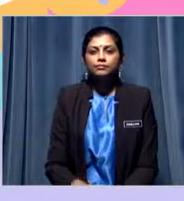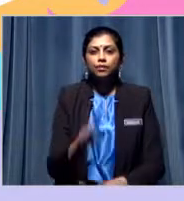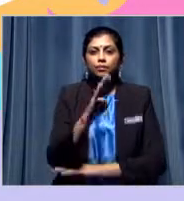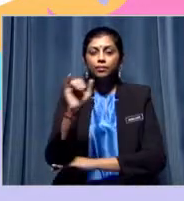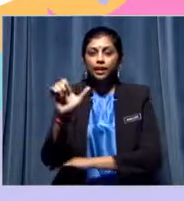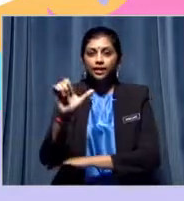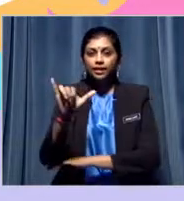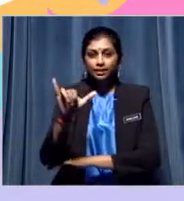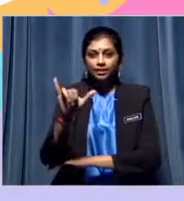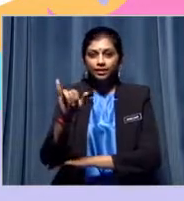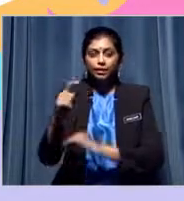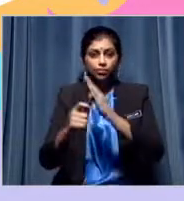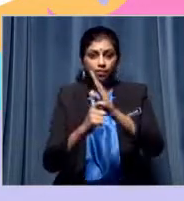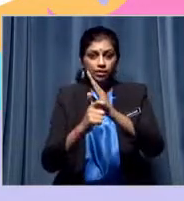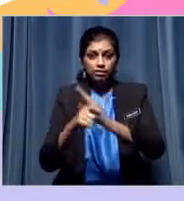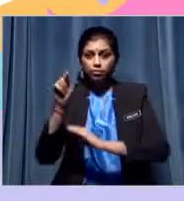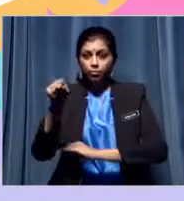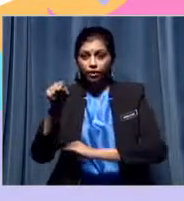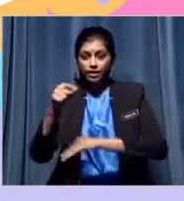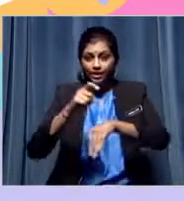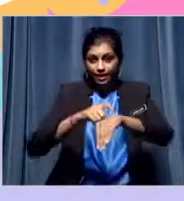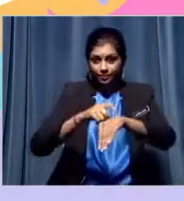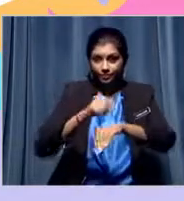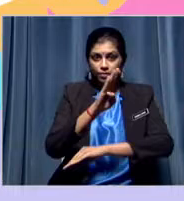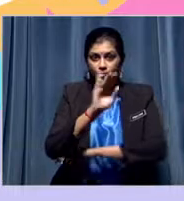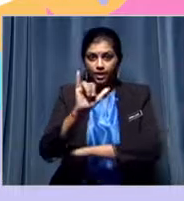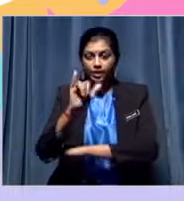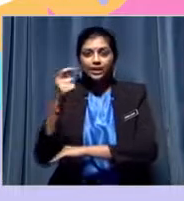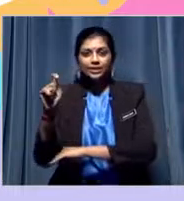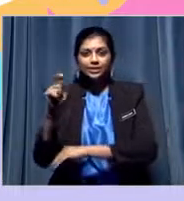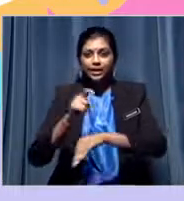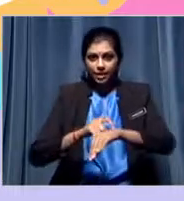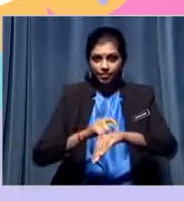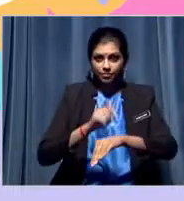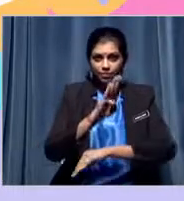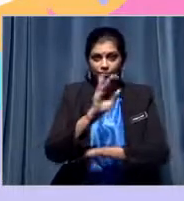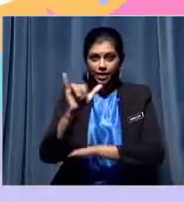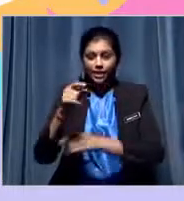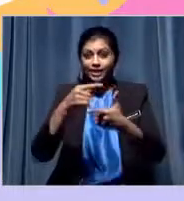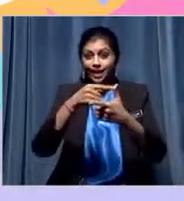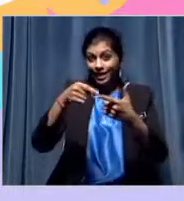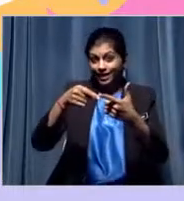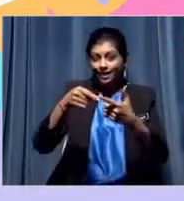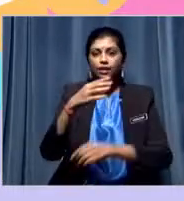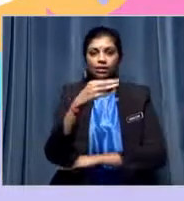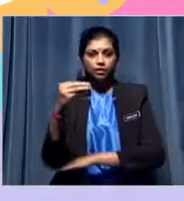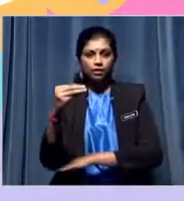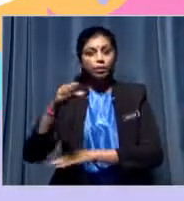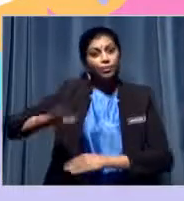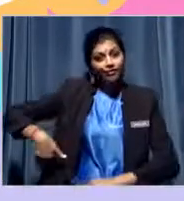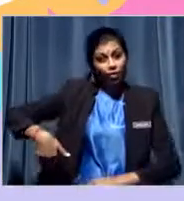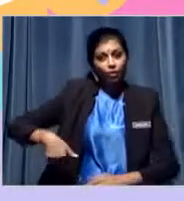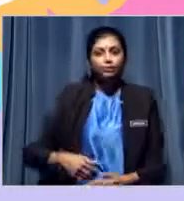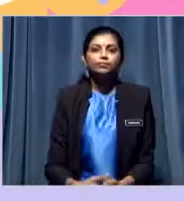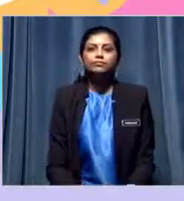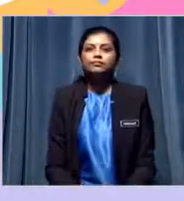by plus a point in time, by the time, by then, and before.